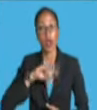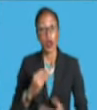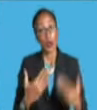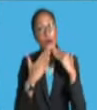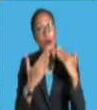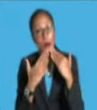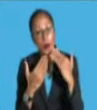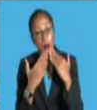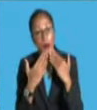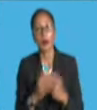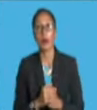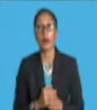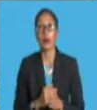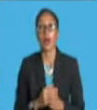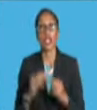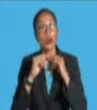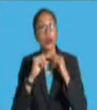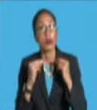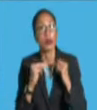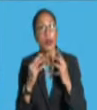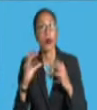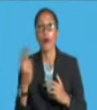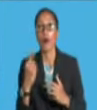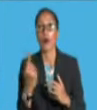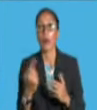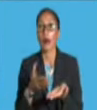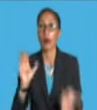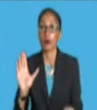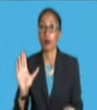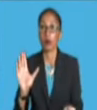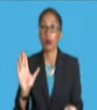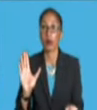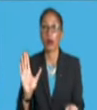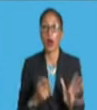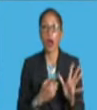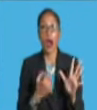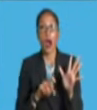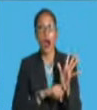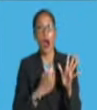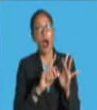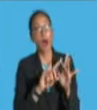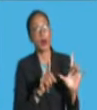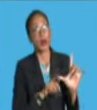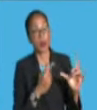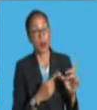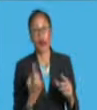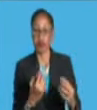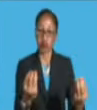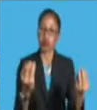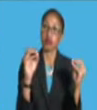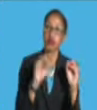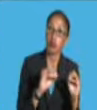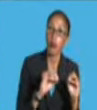thanks to Pandit Bhuvandat Arya Ratna and Pandit Gurudat Arya Ratna of the Arya Pratindhi Sabha of Fiji, who taught me a lot